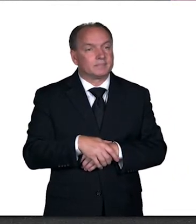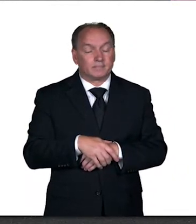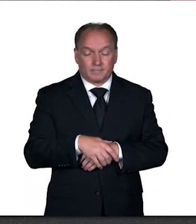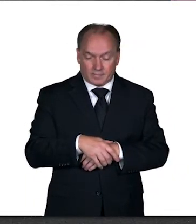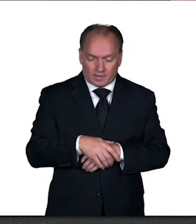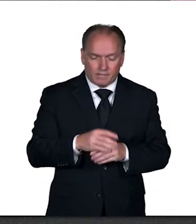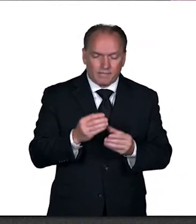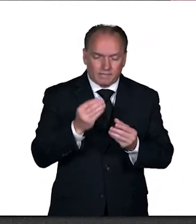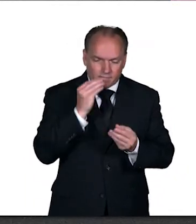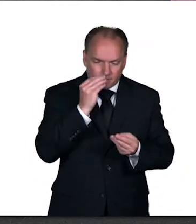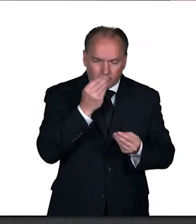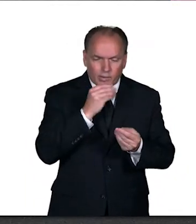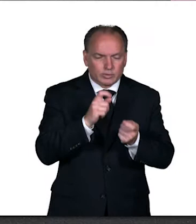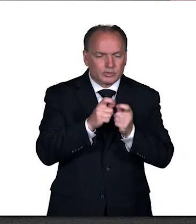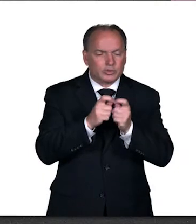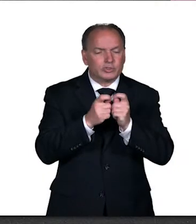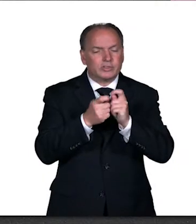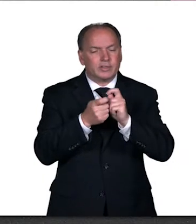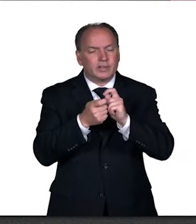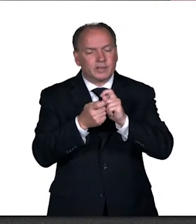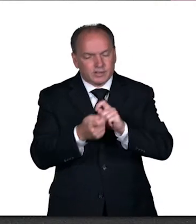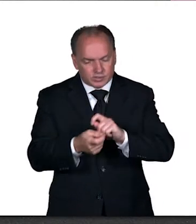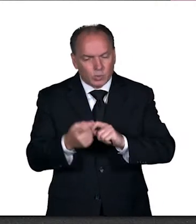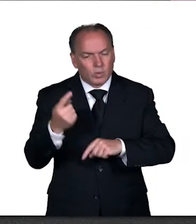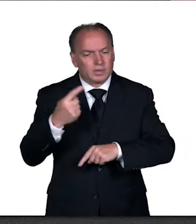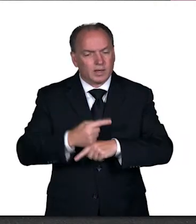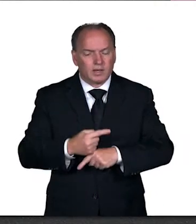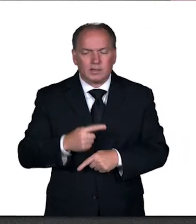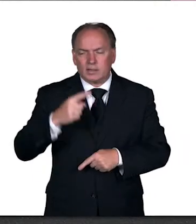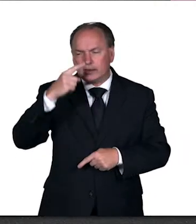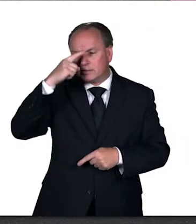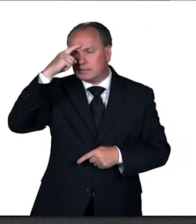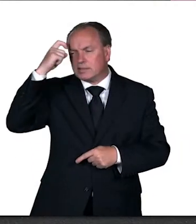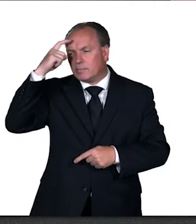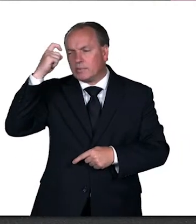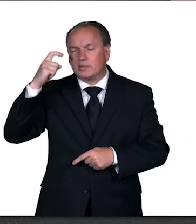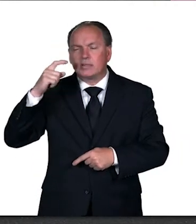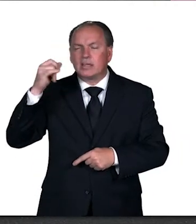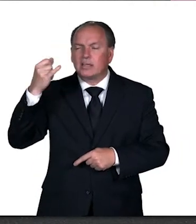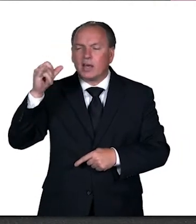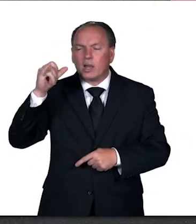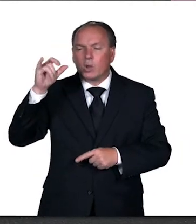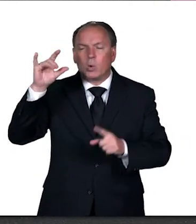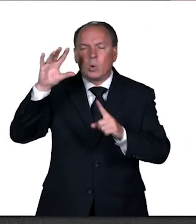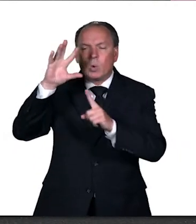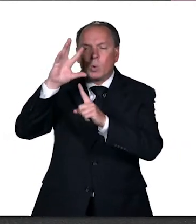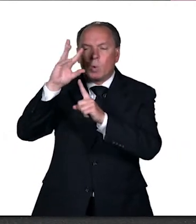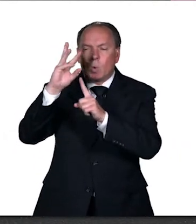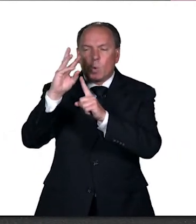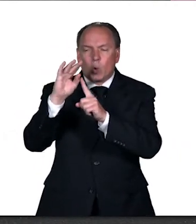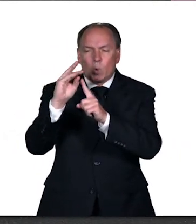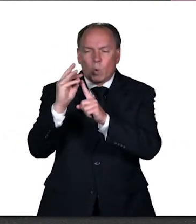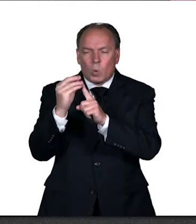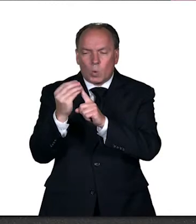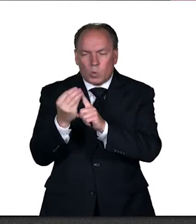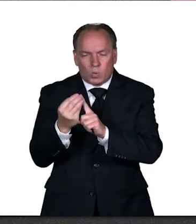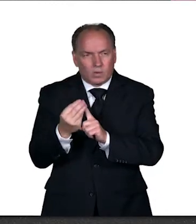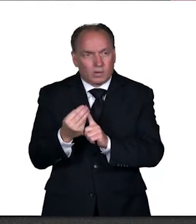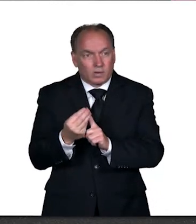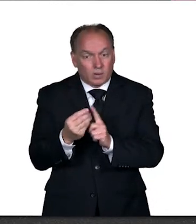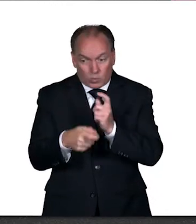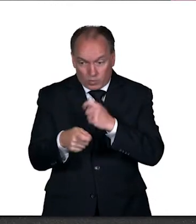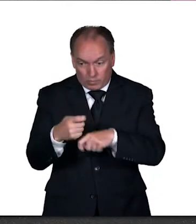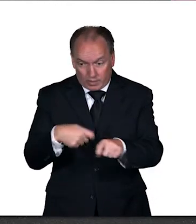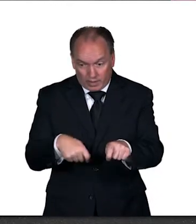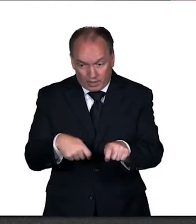The flowers begin to change one summer day. Their bright yellow petals fold up and fall away. In place